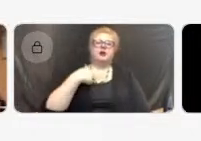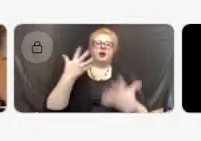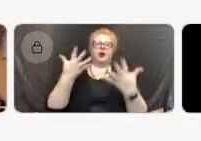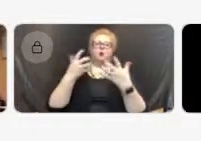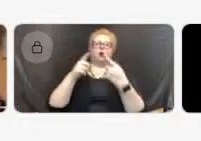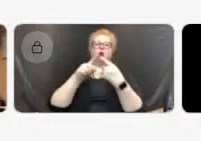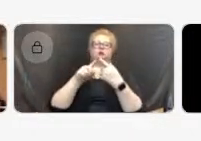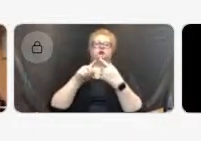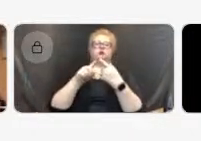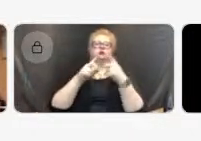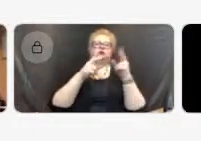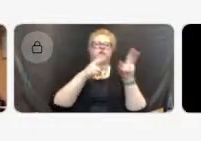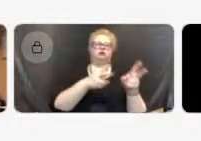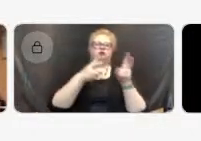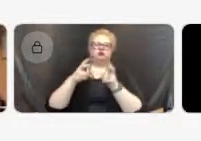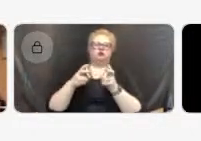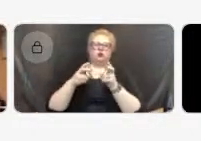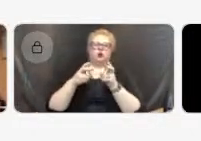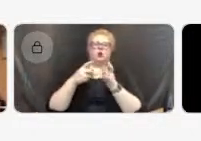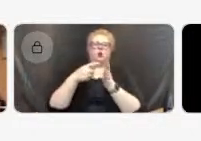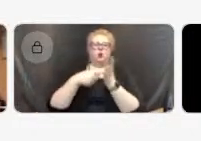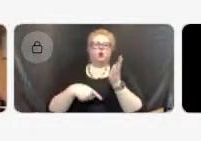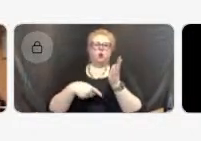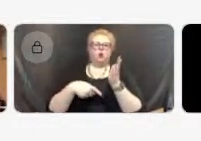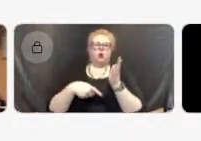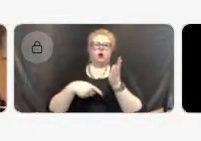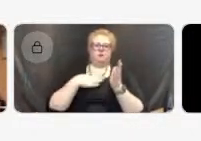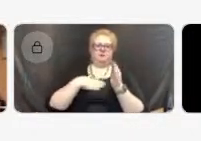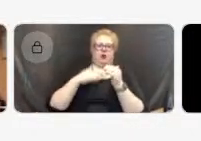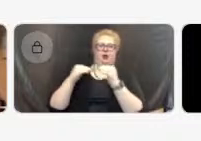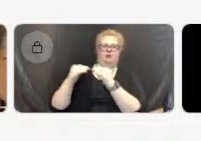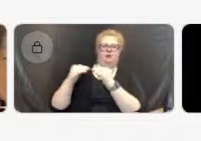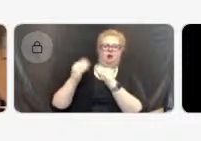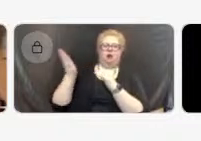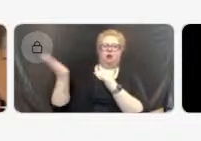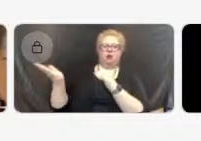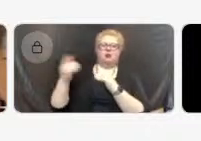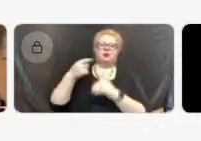the words from my colleague there.